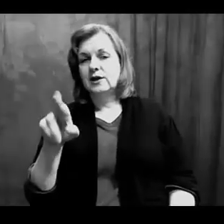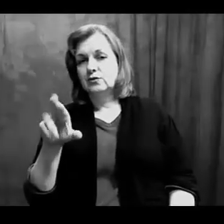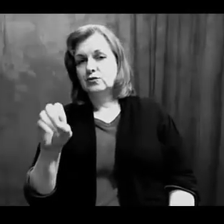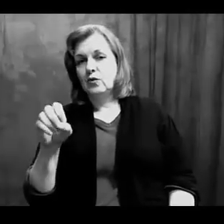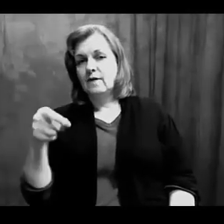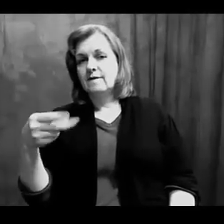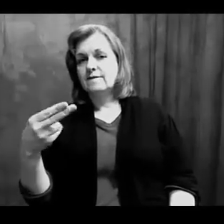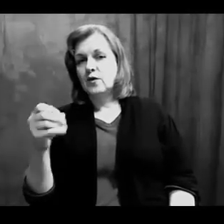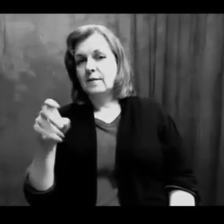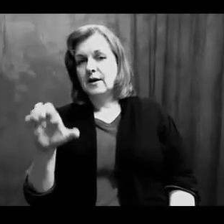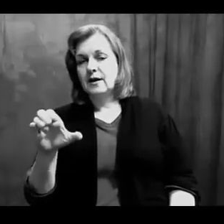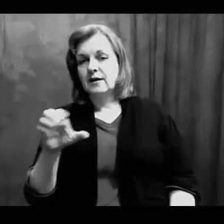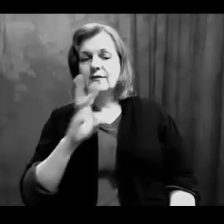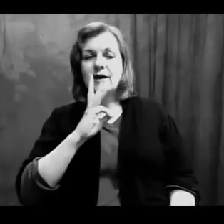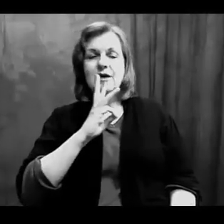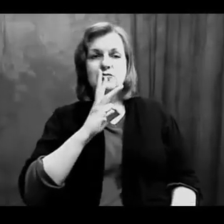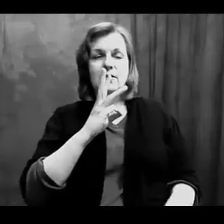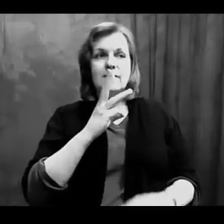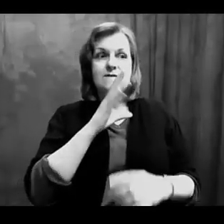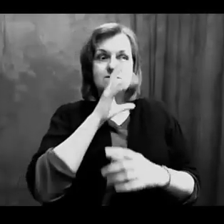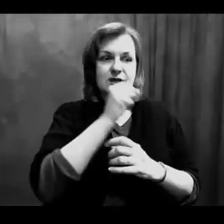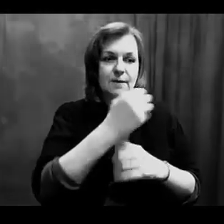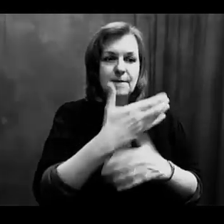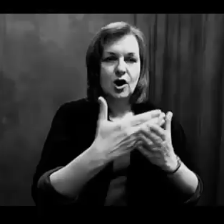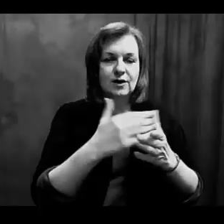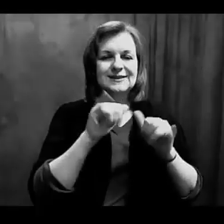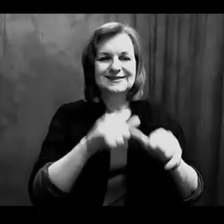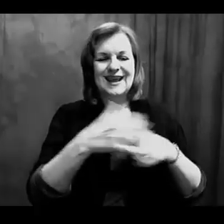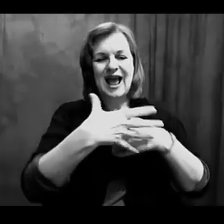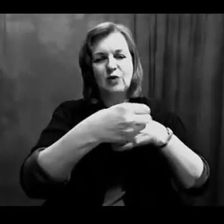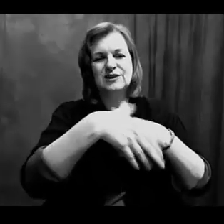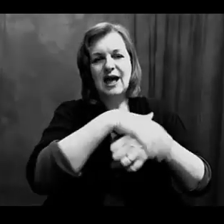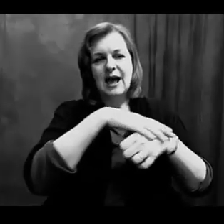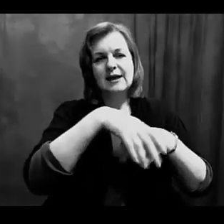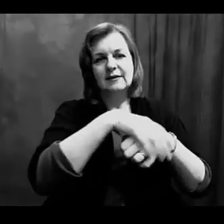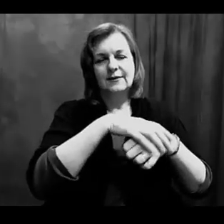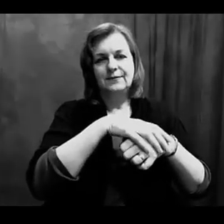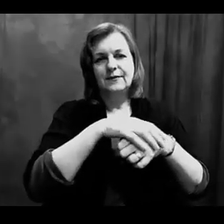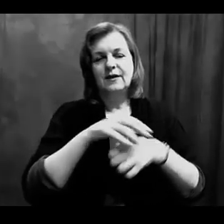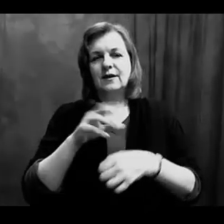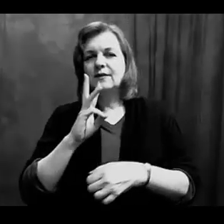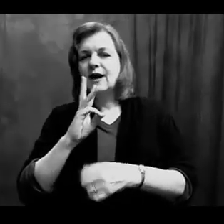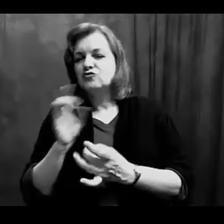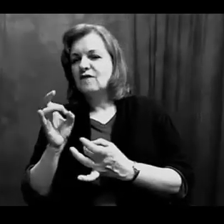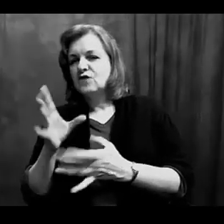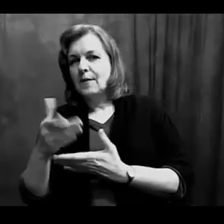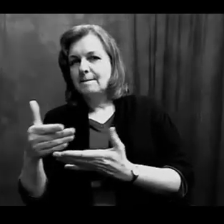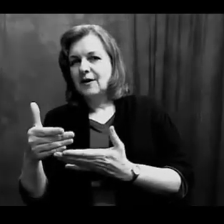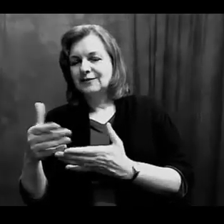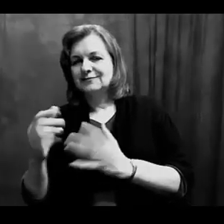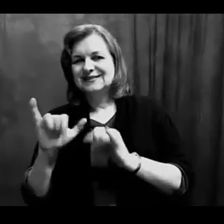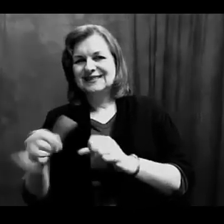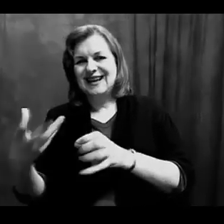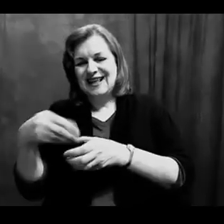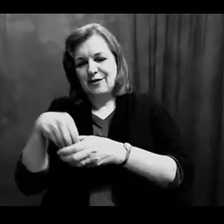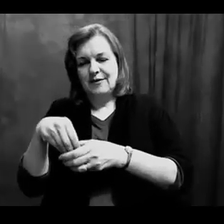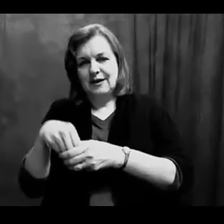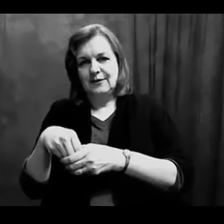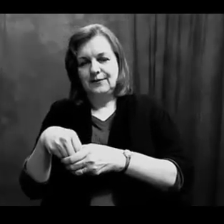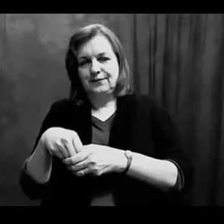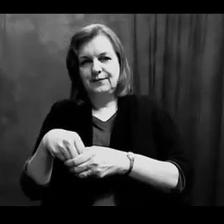or hydrophobic. All of the hydrophilics in your body will stay to the outside. The hydrophobics fold to the